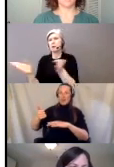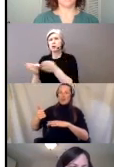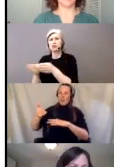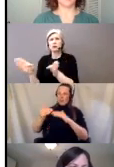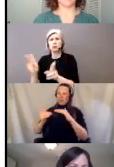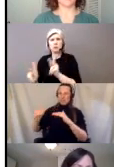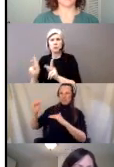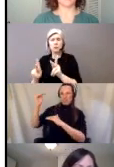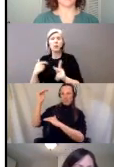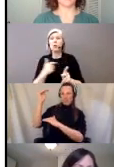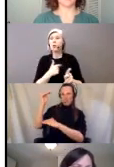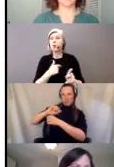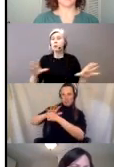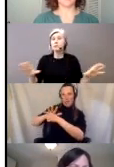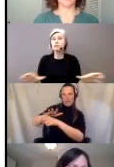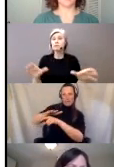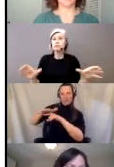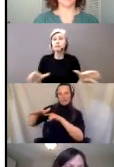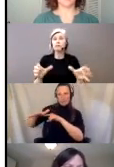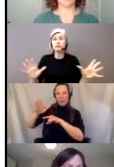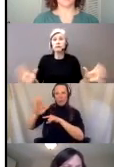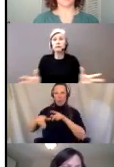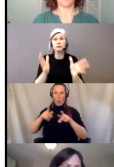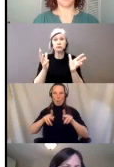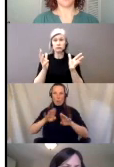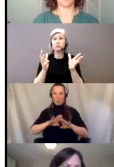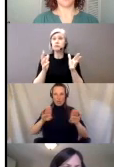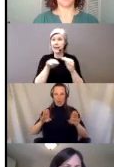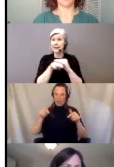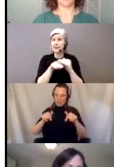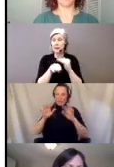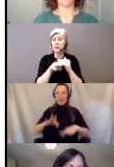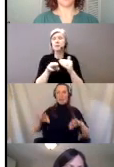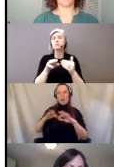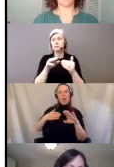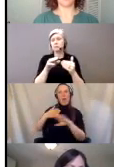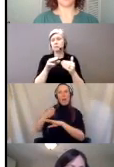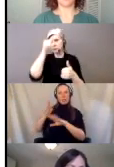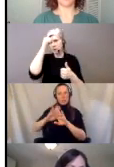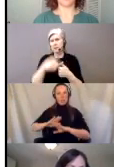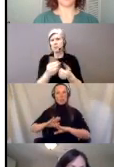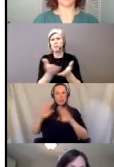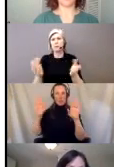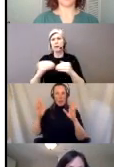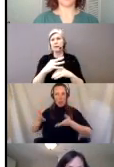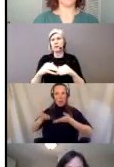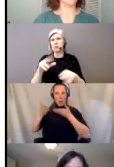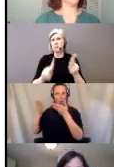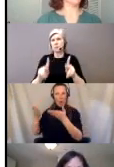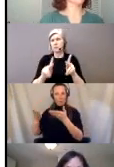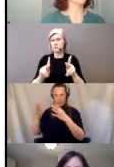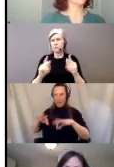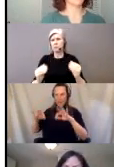increase accessibility for all, may we be mindful of our Indigenous peoples and work to build relationships to ensure the